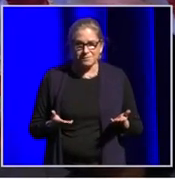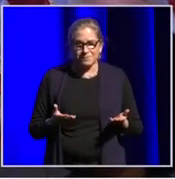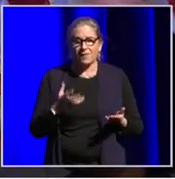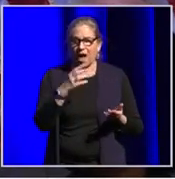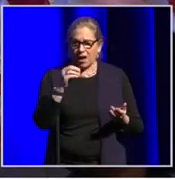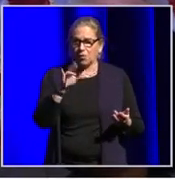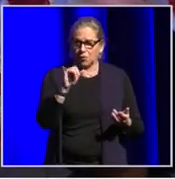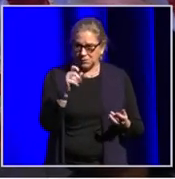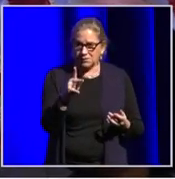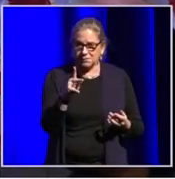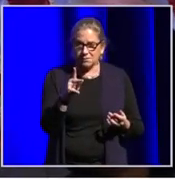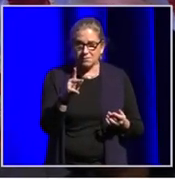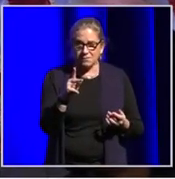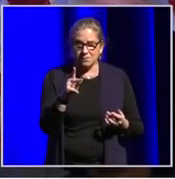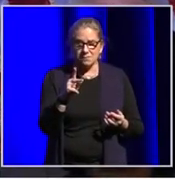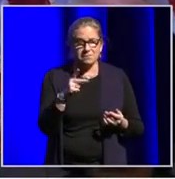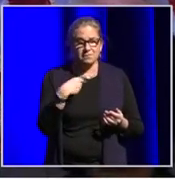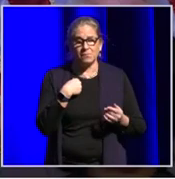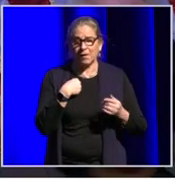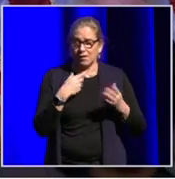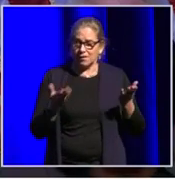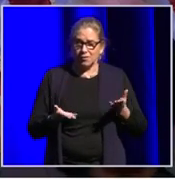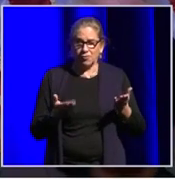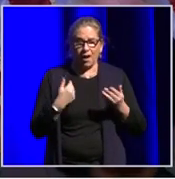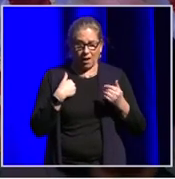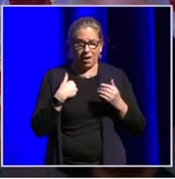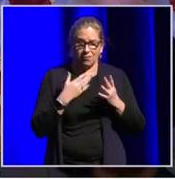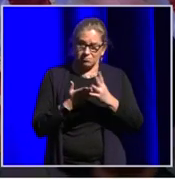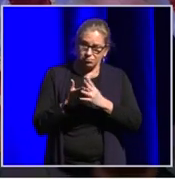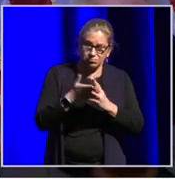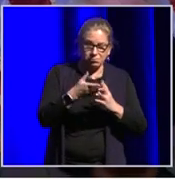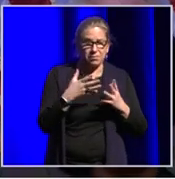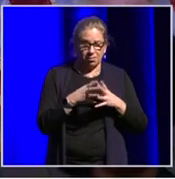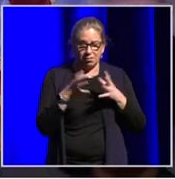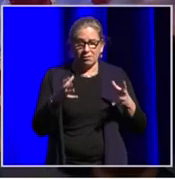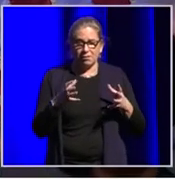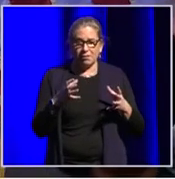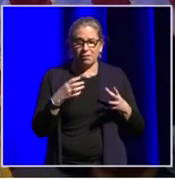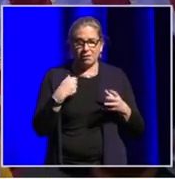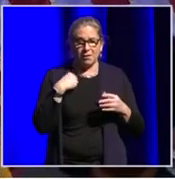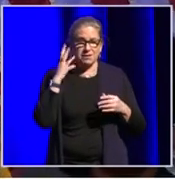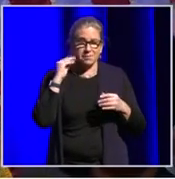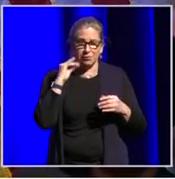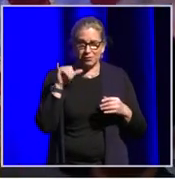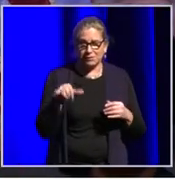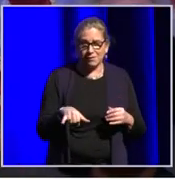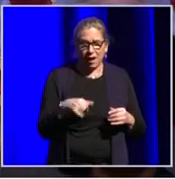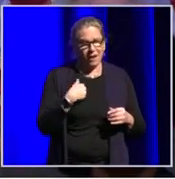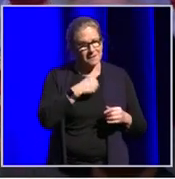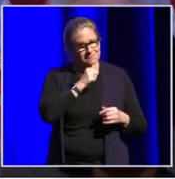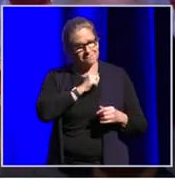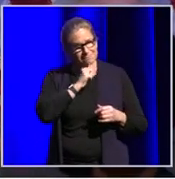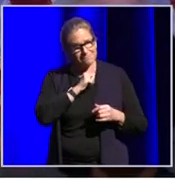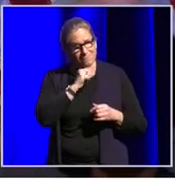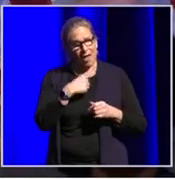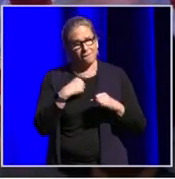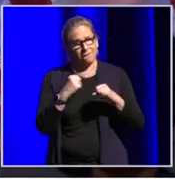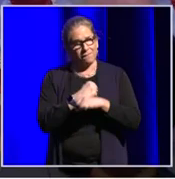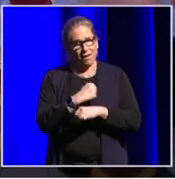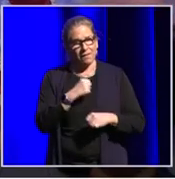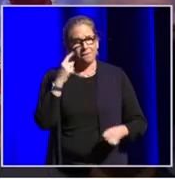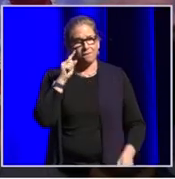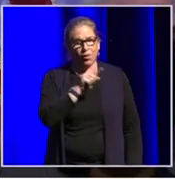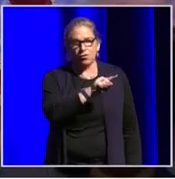are commonplace in this business to fight for their interests. And you know, and I agree, that we cannot